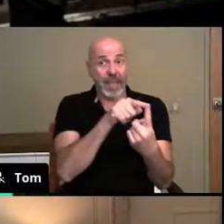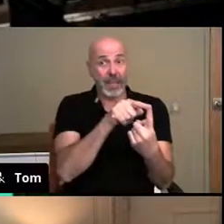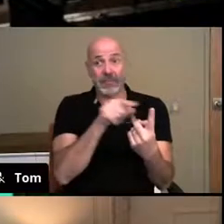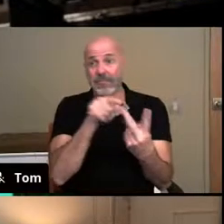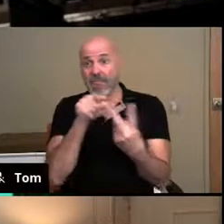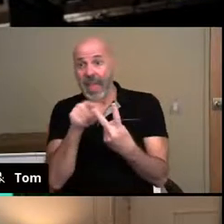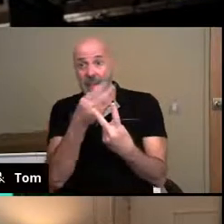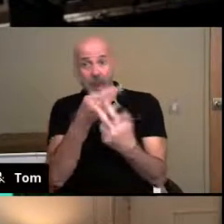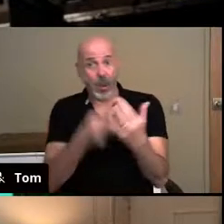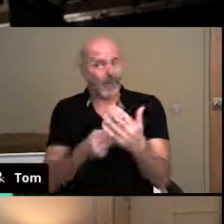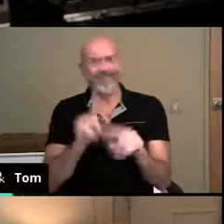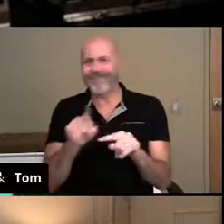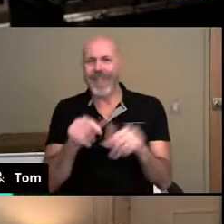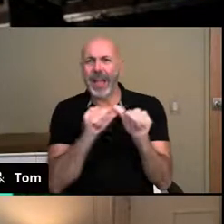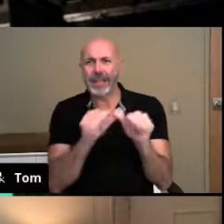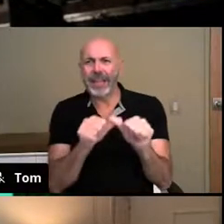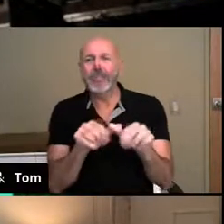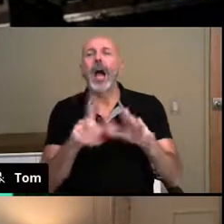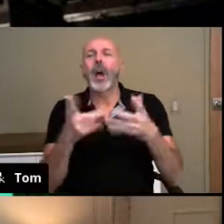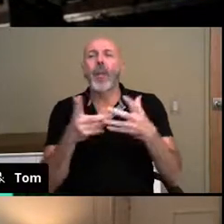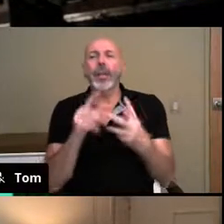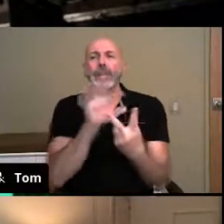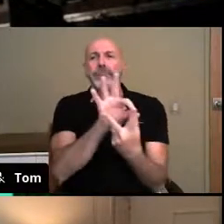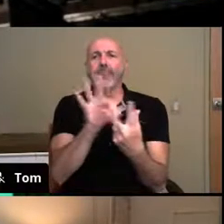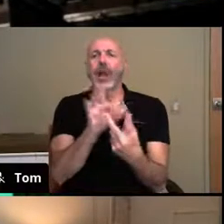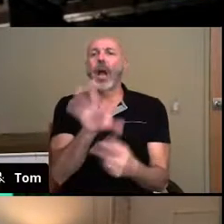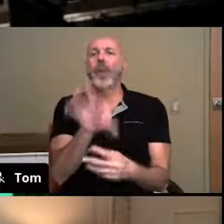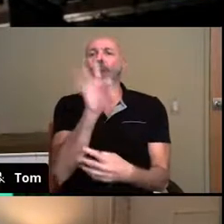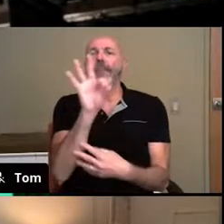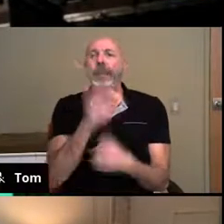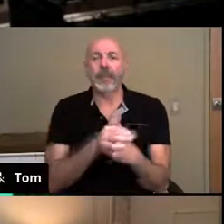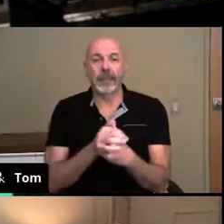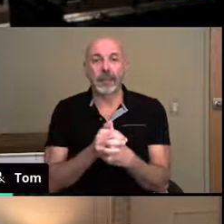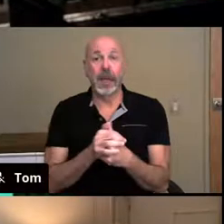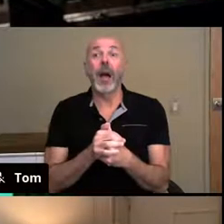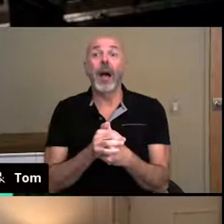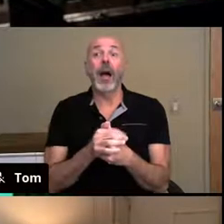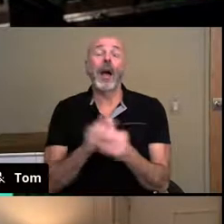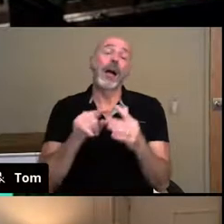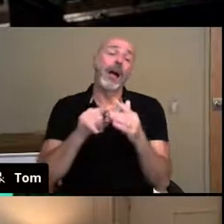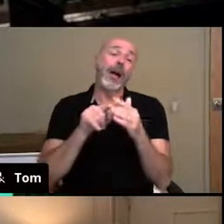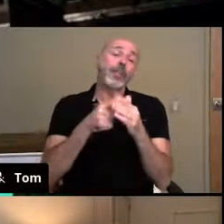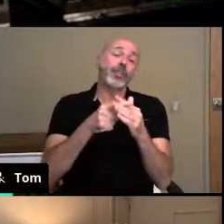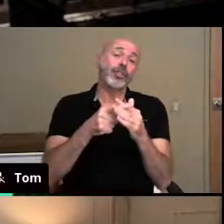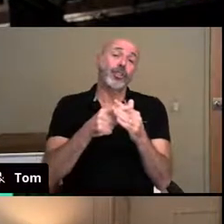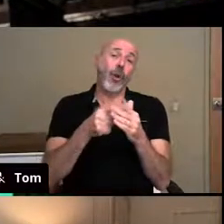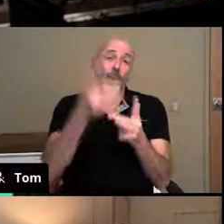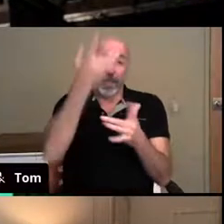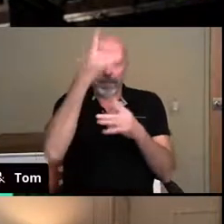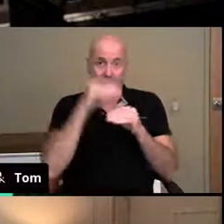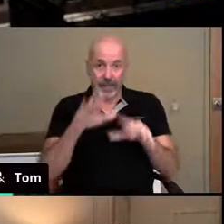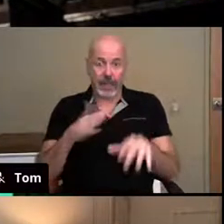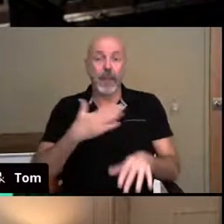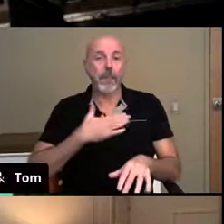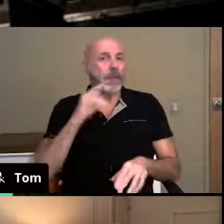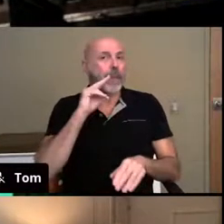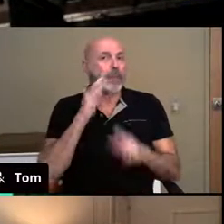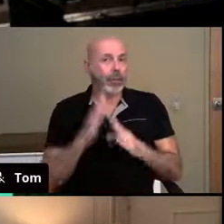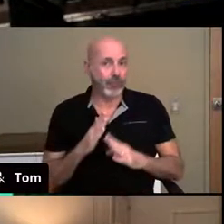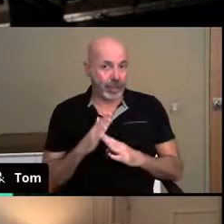to just focus on maintenance. The other key thing is, right at the beginning of the pandemic, my nutritionist came off